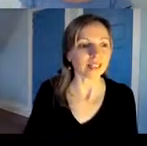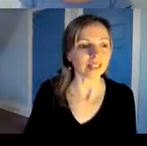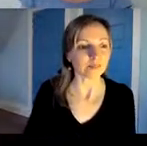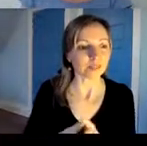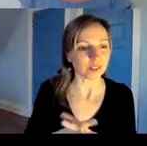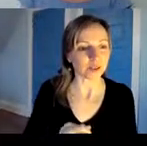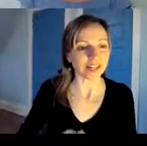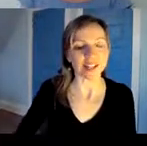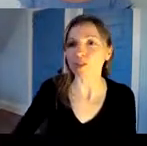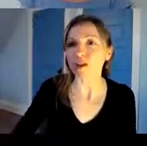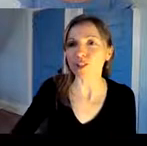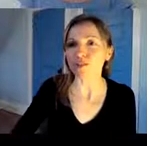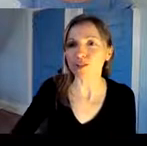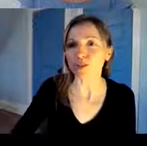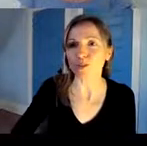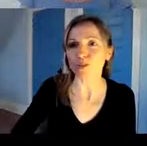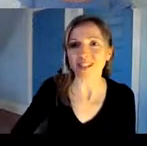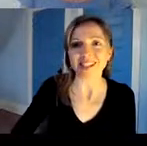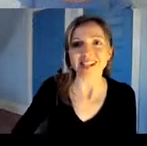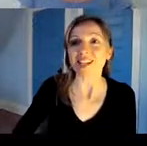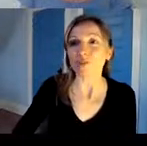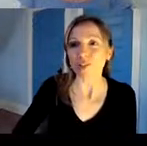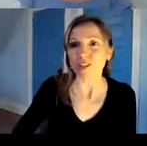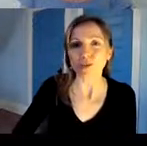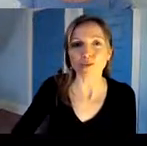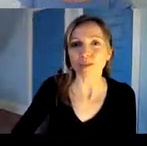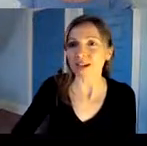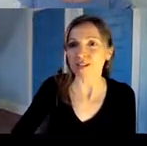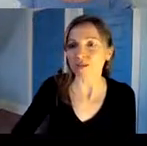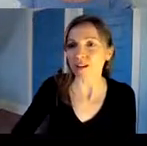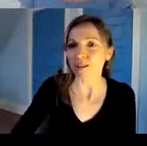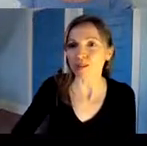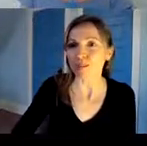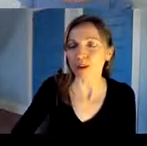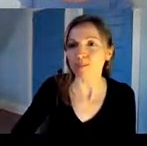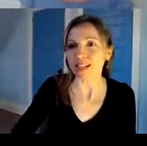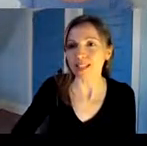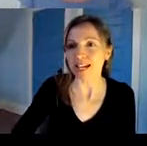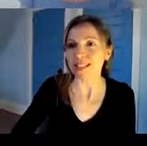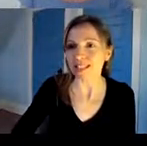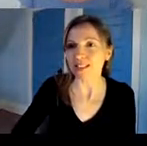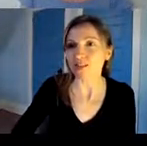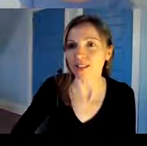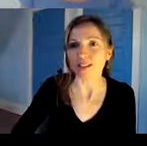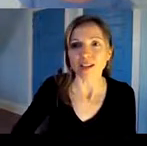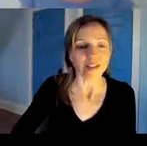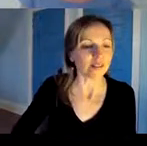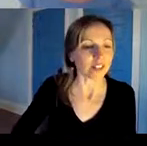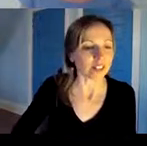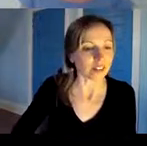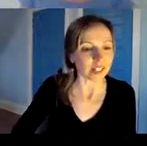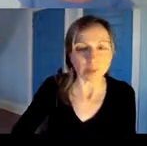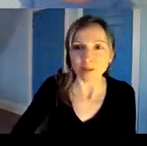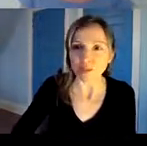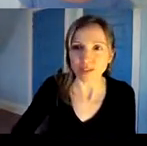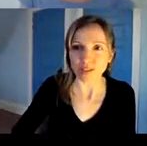Native plants. So again, I apologize if this is old news, but, and if you talk to 10 different ecologists, you'll probably get 10 slightly different